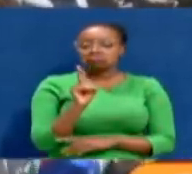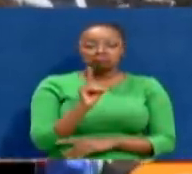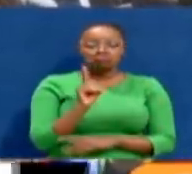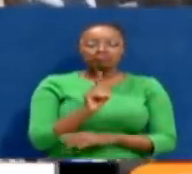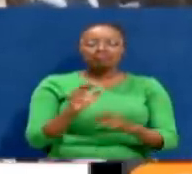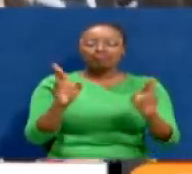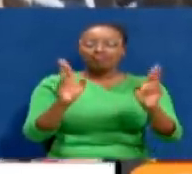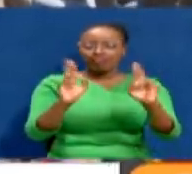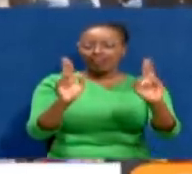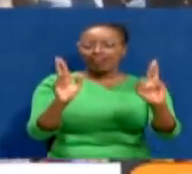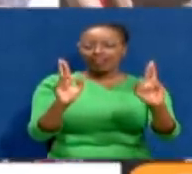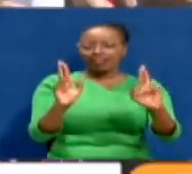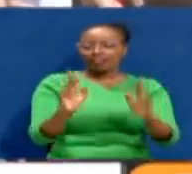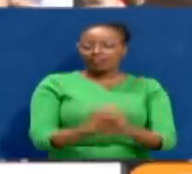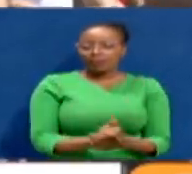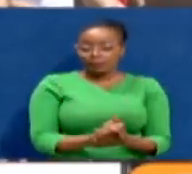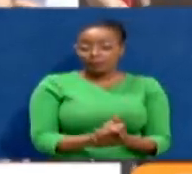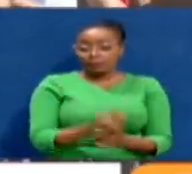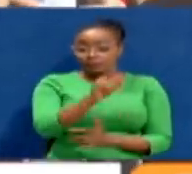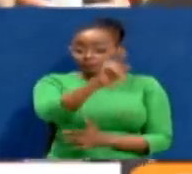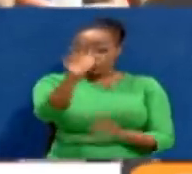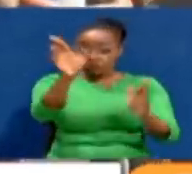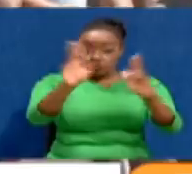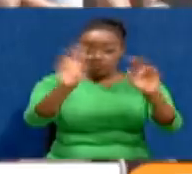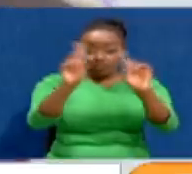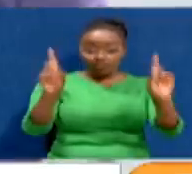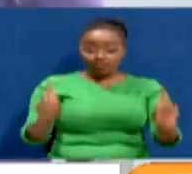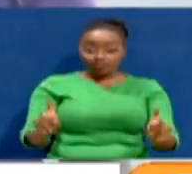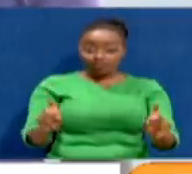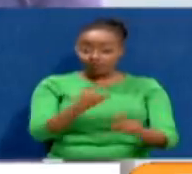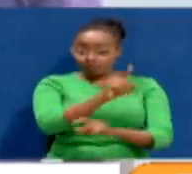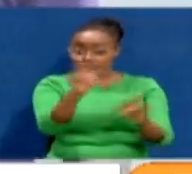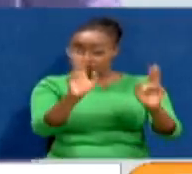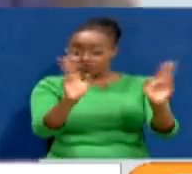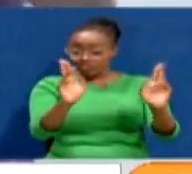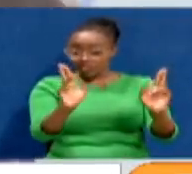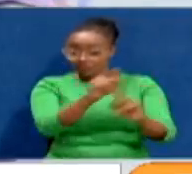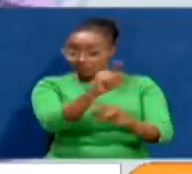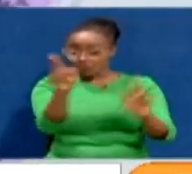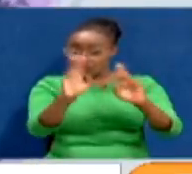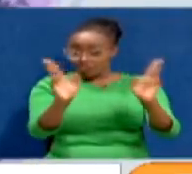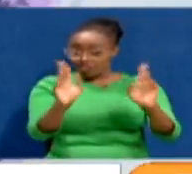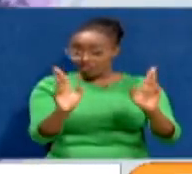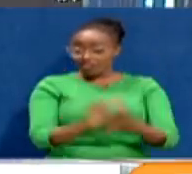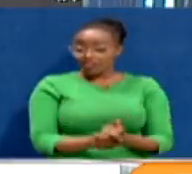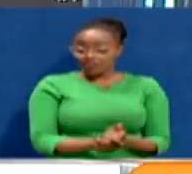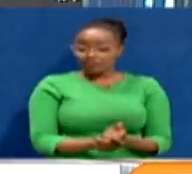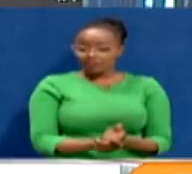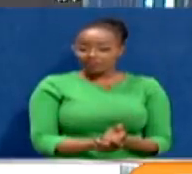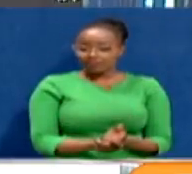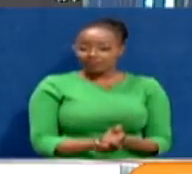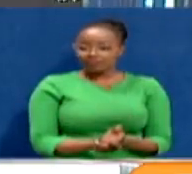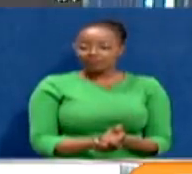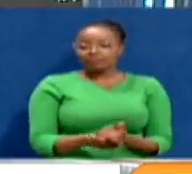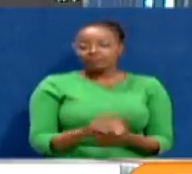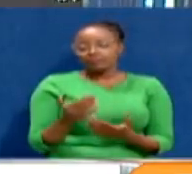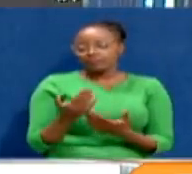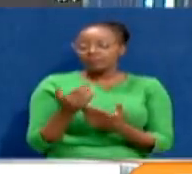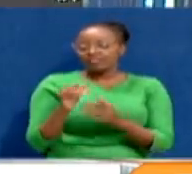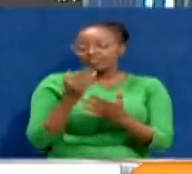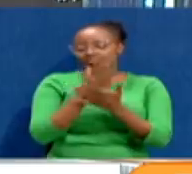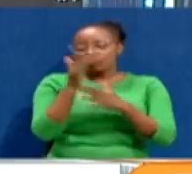Ako tayari. Je, nyinyi mko tayari? Mko tayari? Some